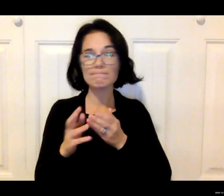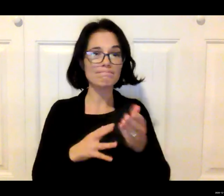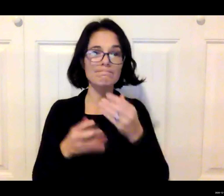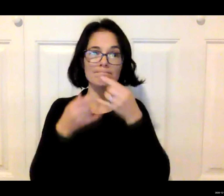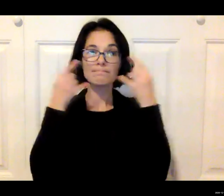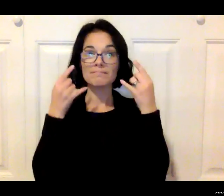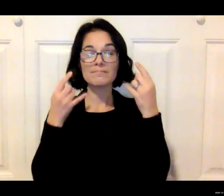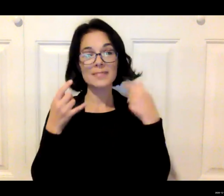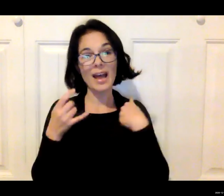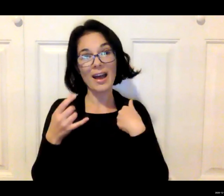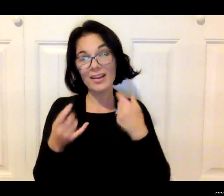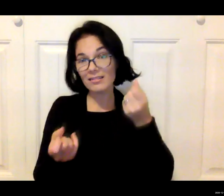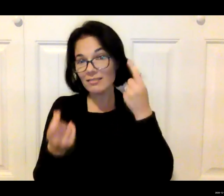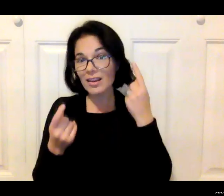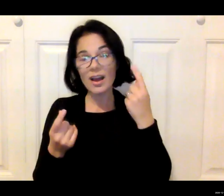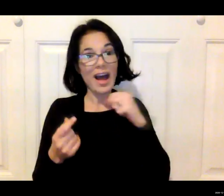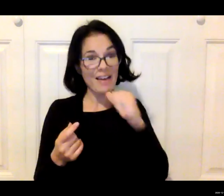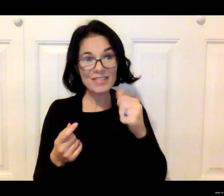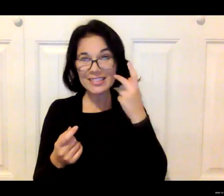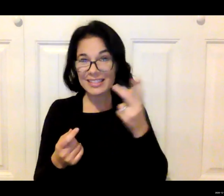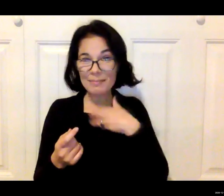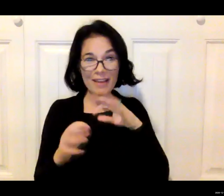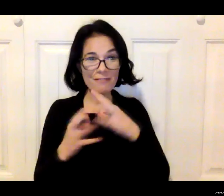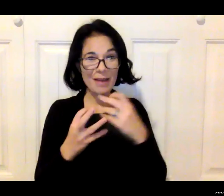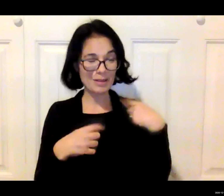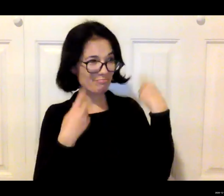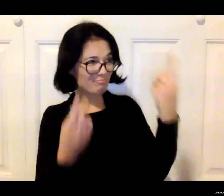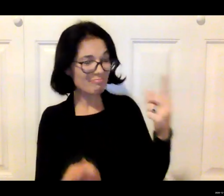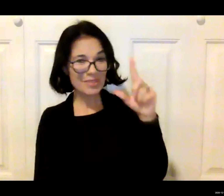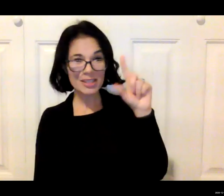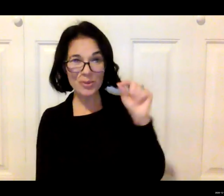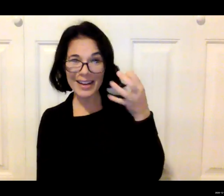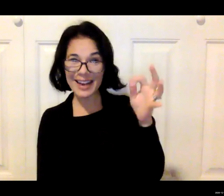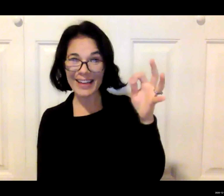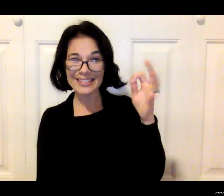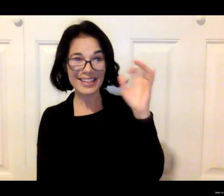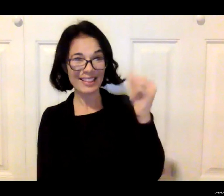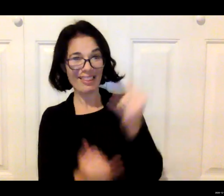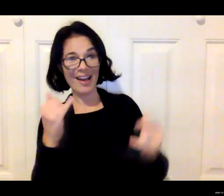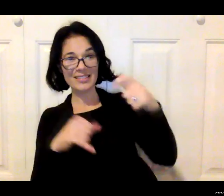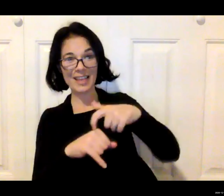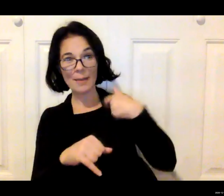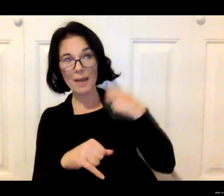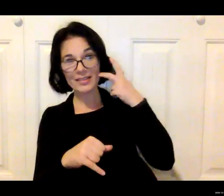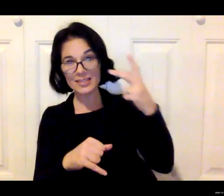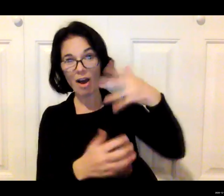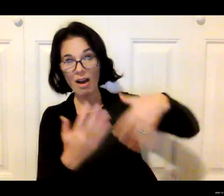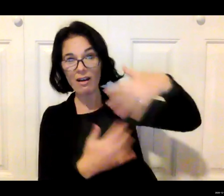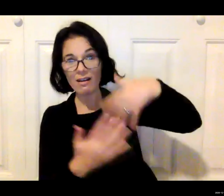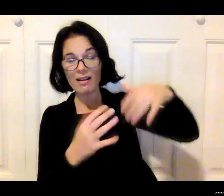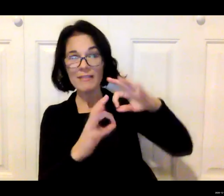my family since 2019, and I did not anticipate that. I've missed a lot of things, a lot of family events, and that's very